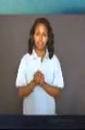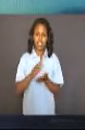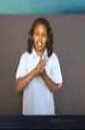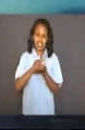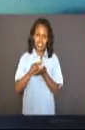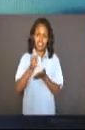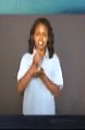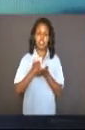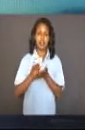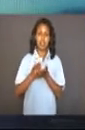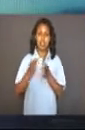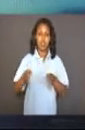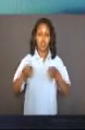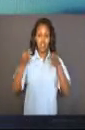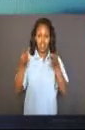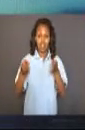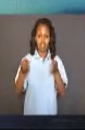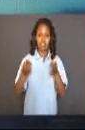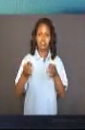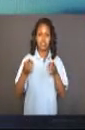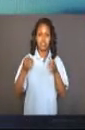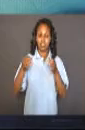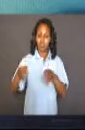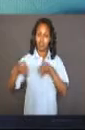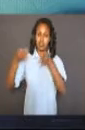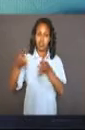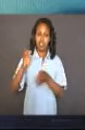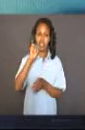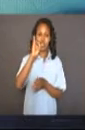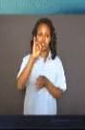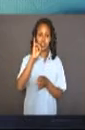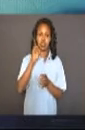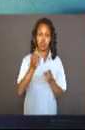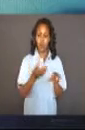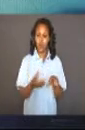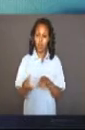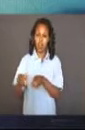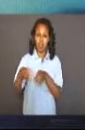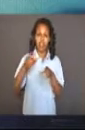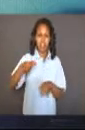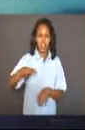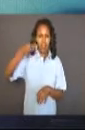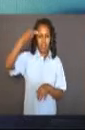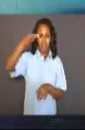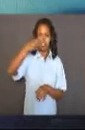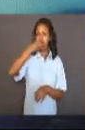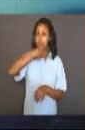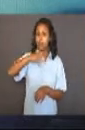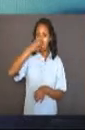Intrinsic semiconductors conduct current well at high